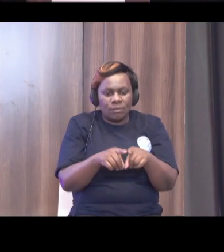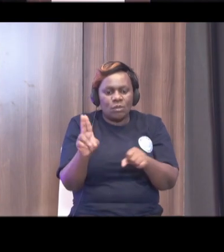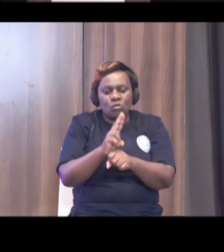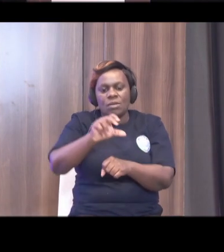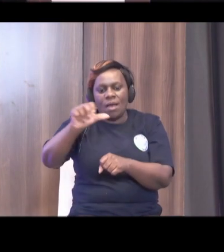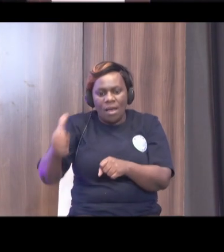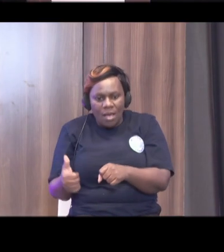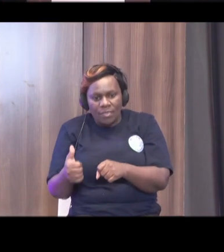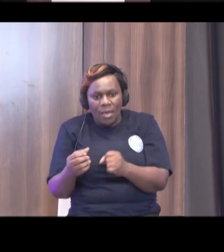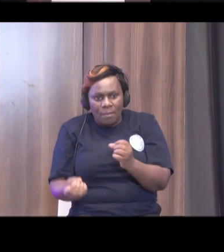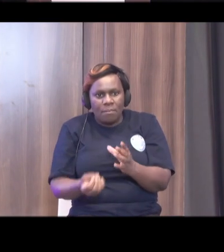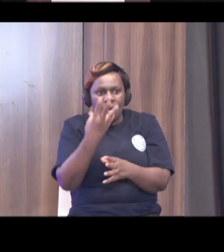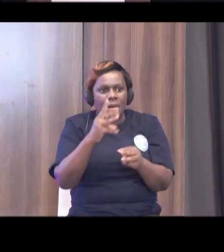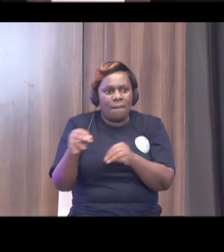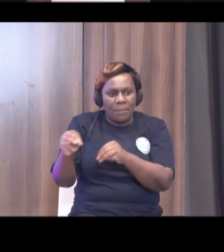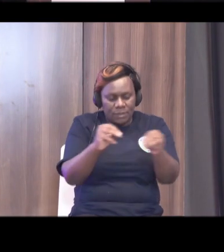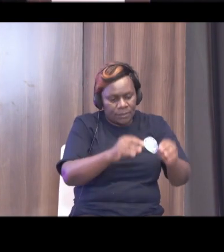other established methods.